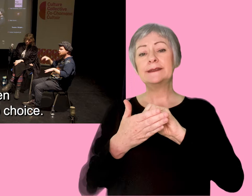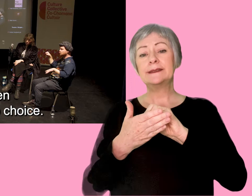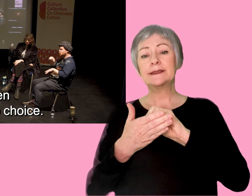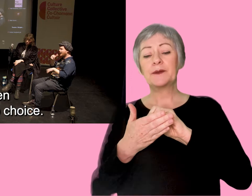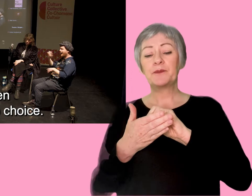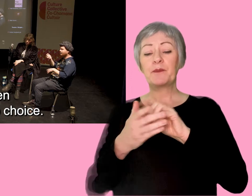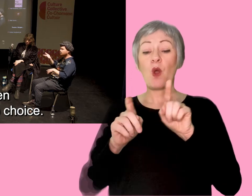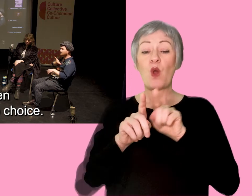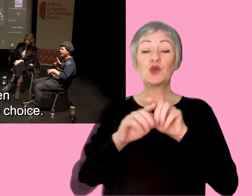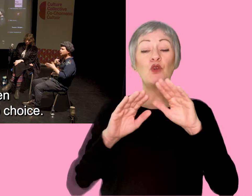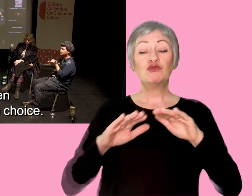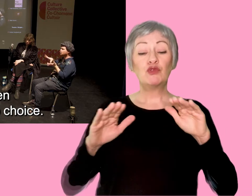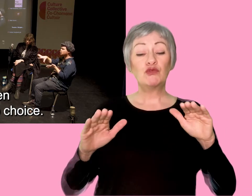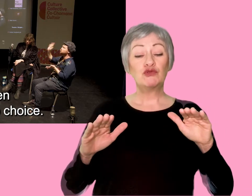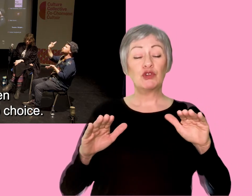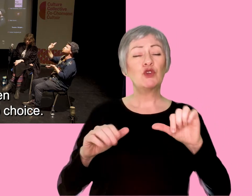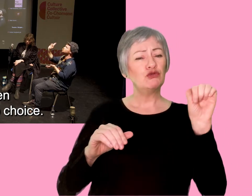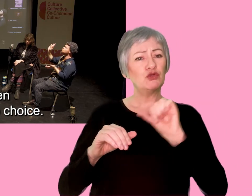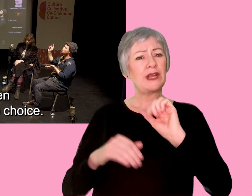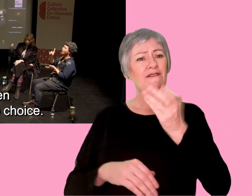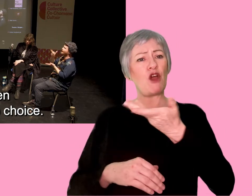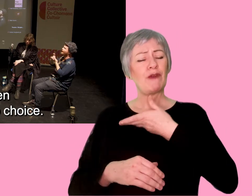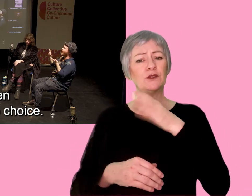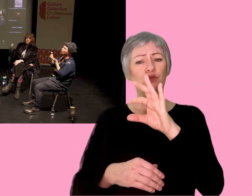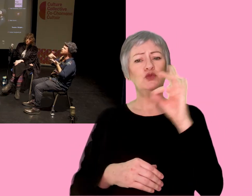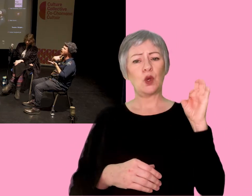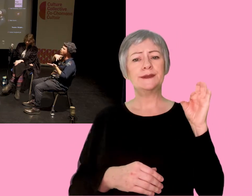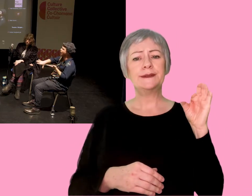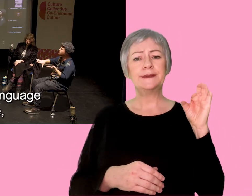And also children should have a right to choice